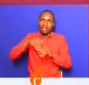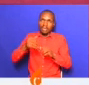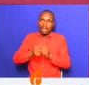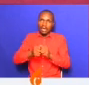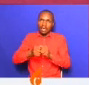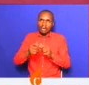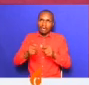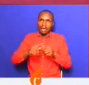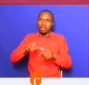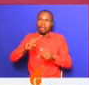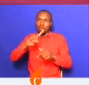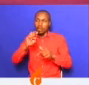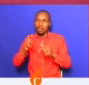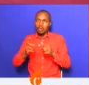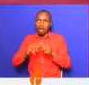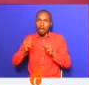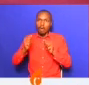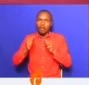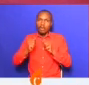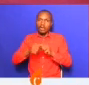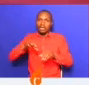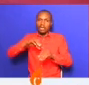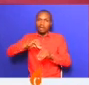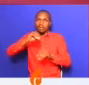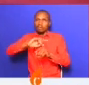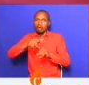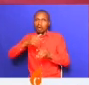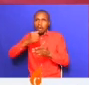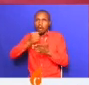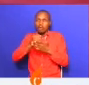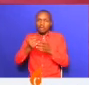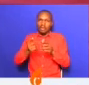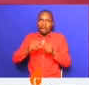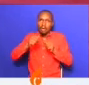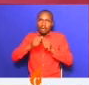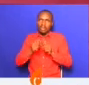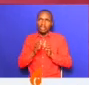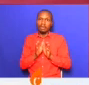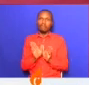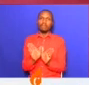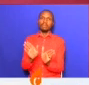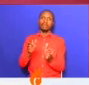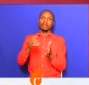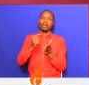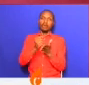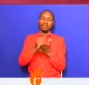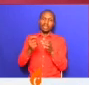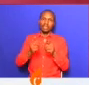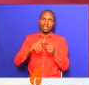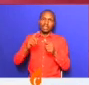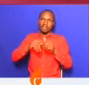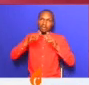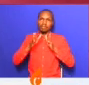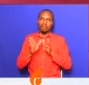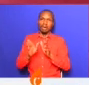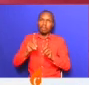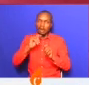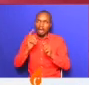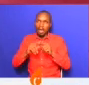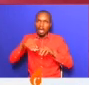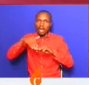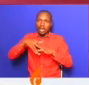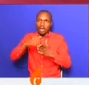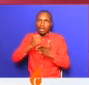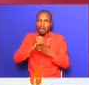on the question of the removal of office of the CC Public Service, County Administration, Public Participation, and Office of the